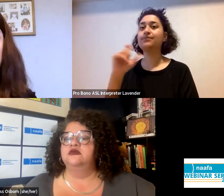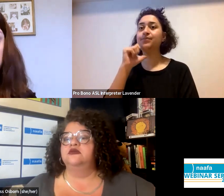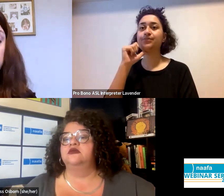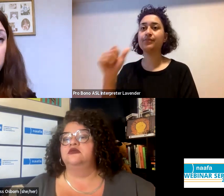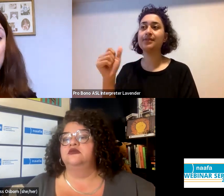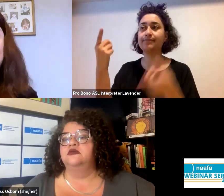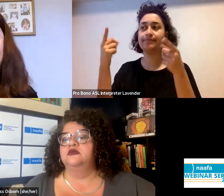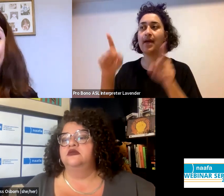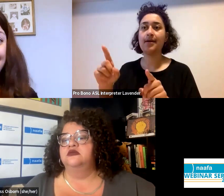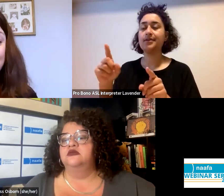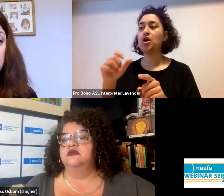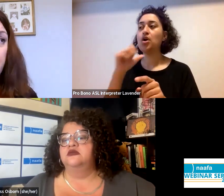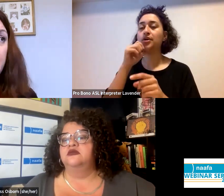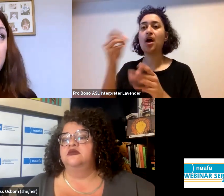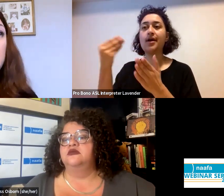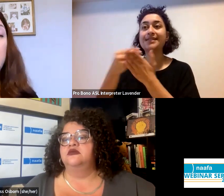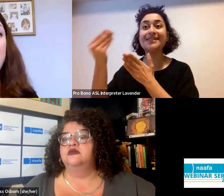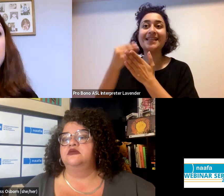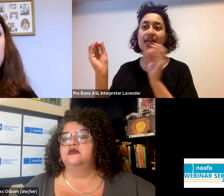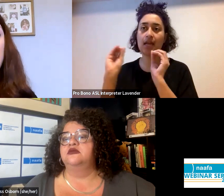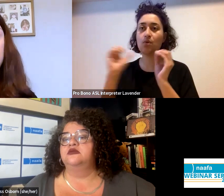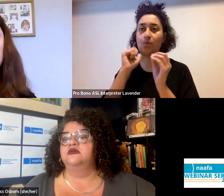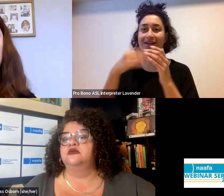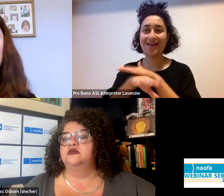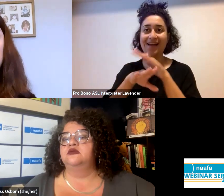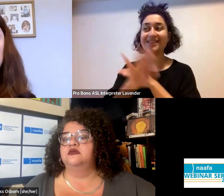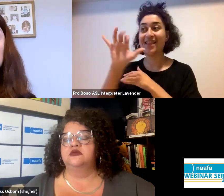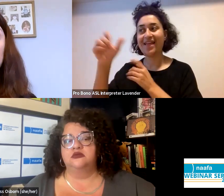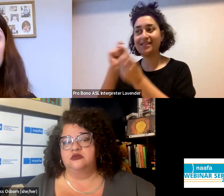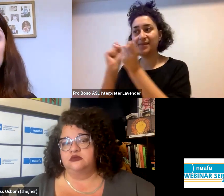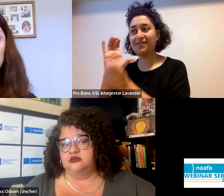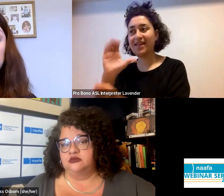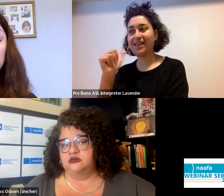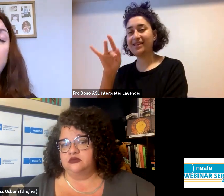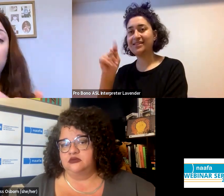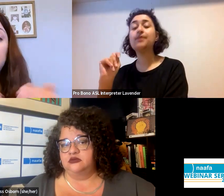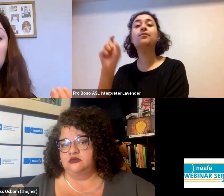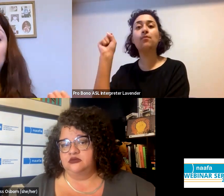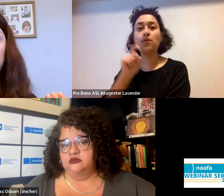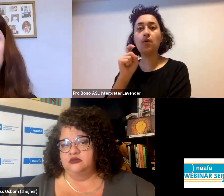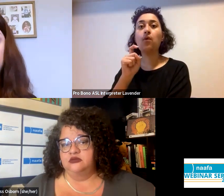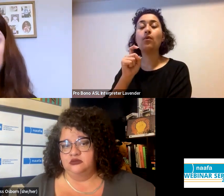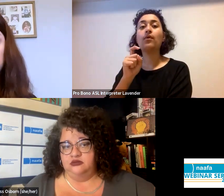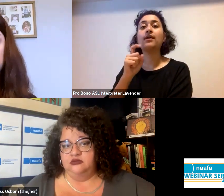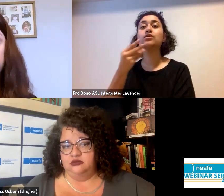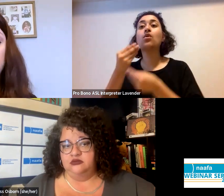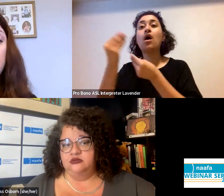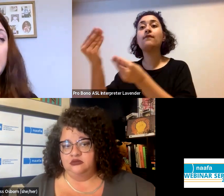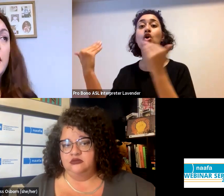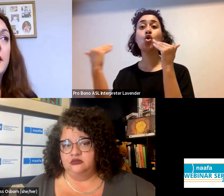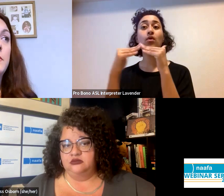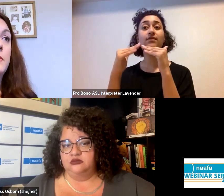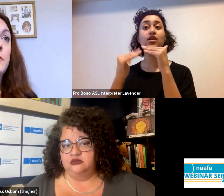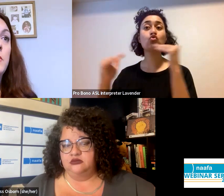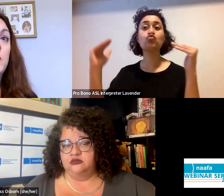longer manufactured, or we don't have access to it, we have to offer greater or equivalent or greater in value.